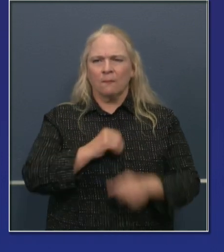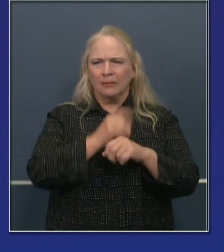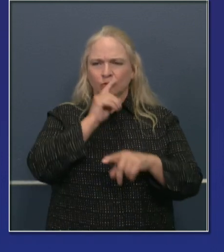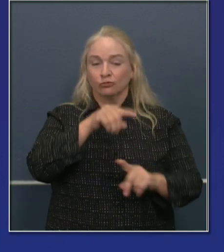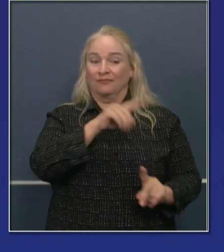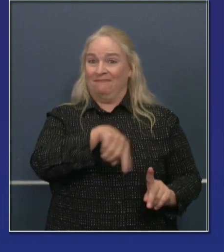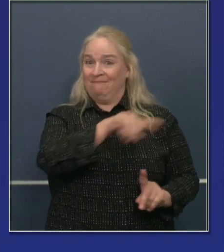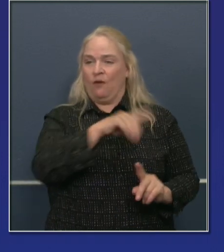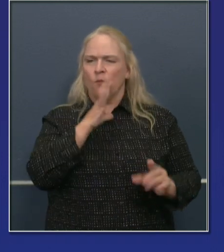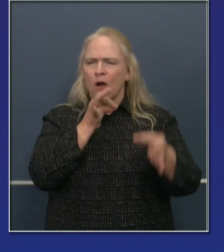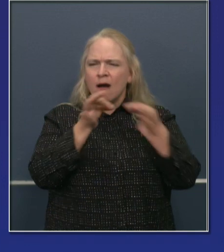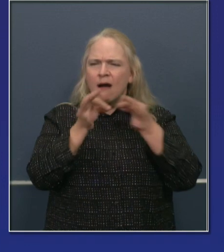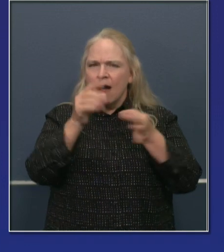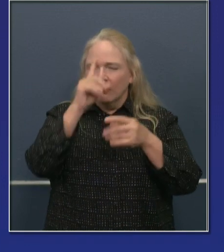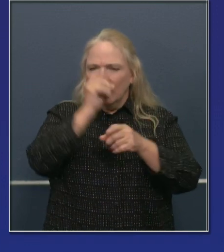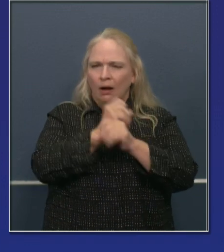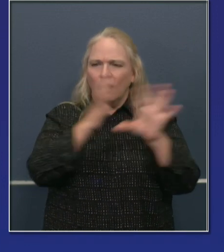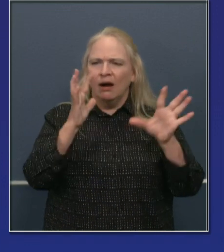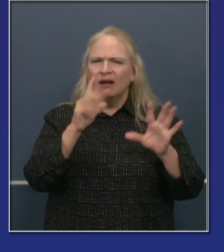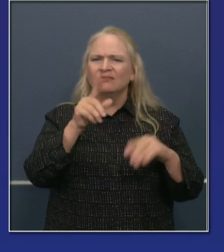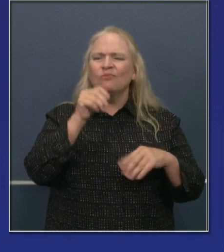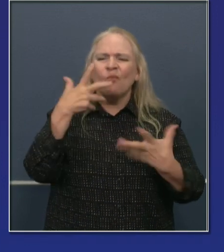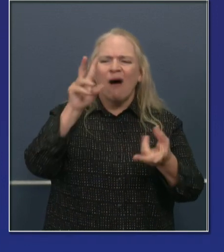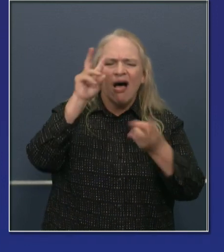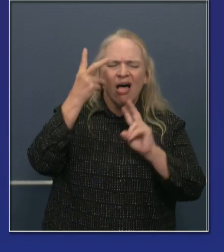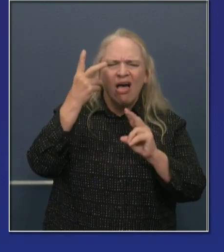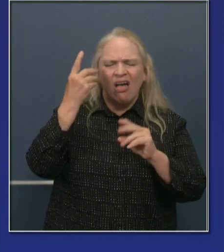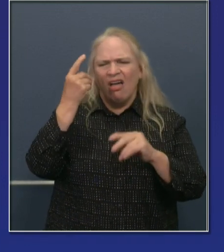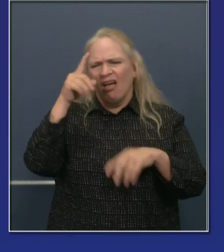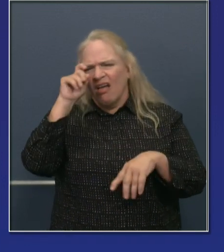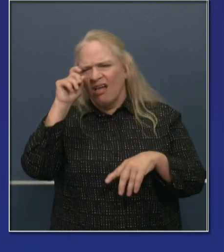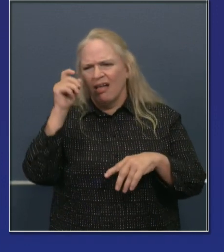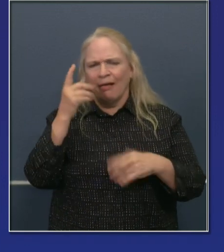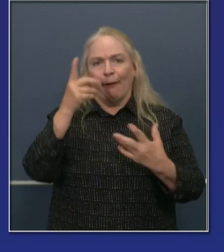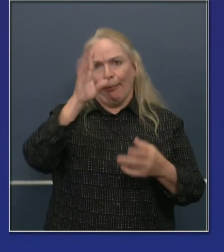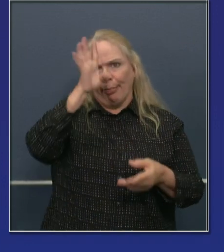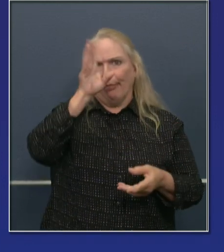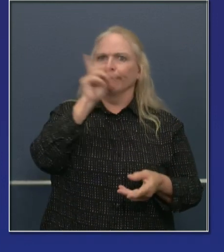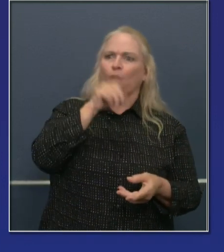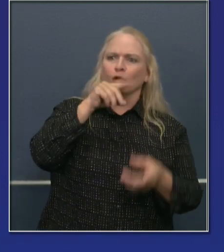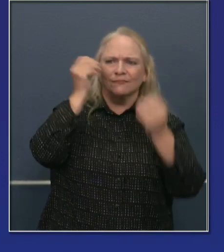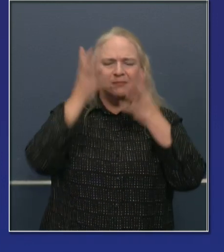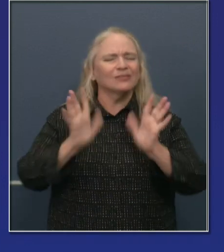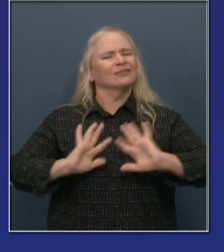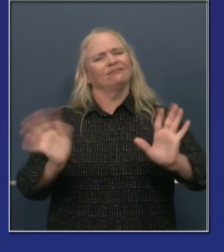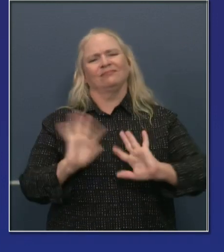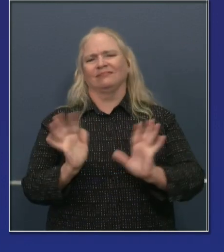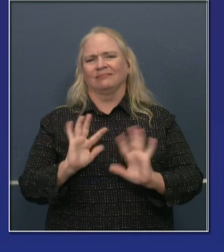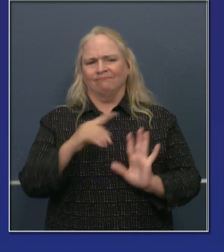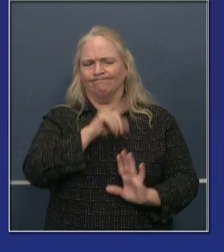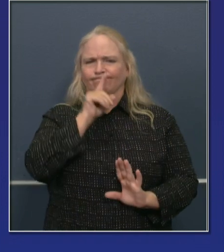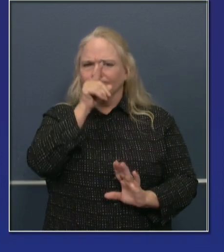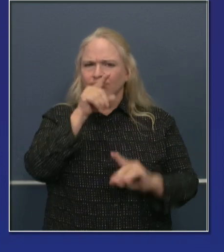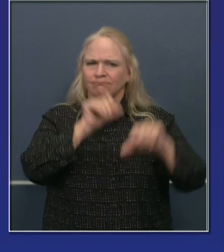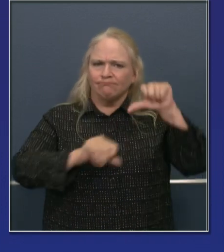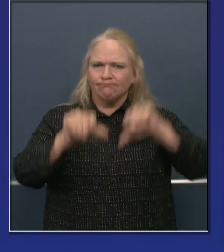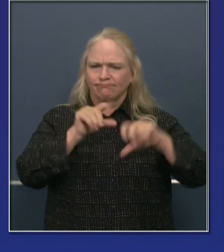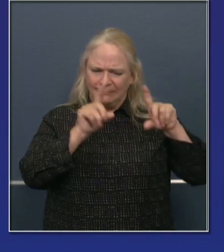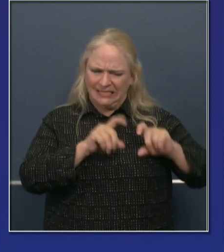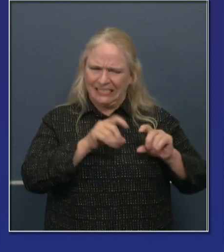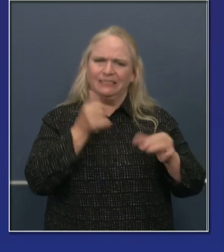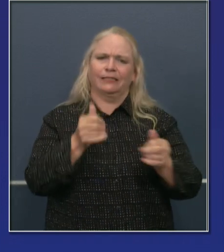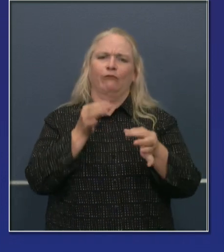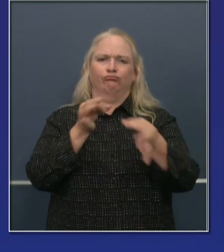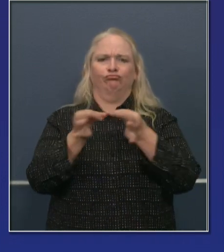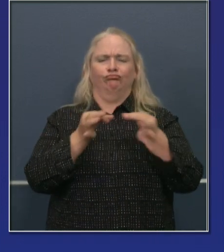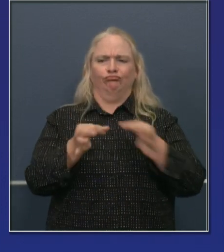certain cases. So we're organizing that as we are our testing update, which will be forthcoming. In fact, tomorrow, Dr.